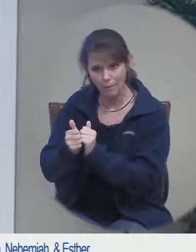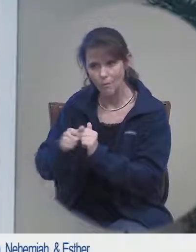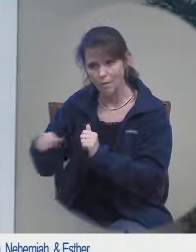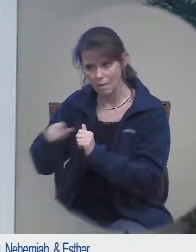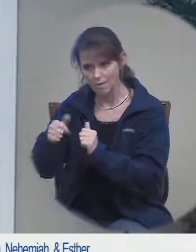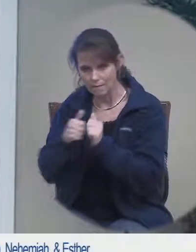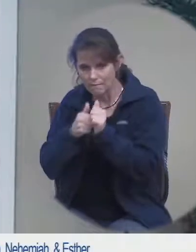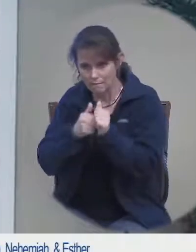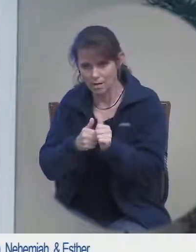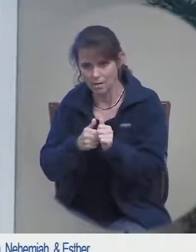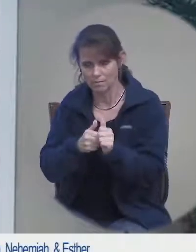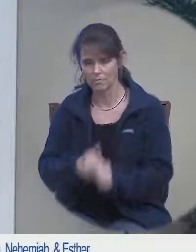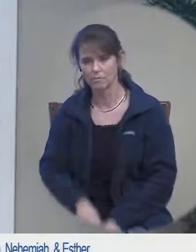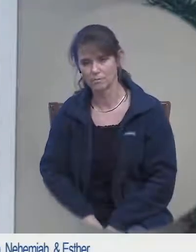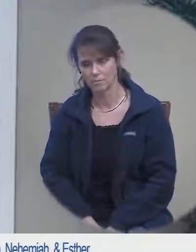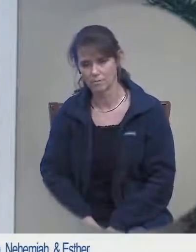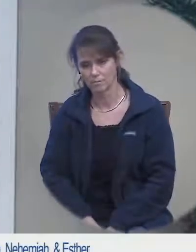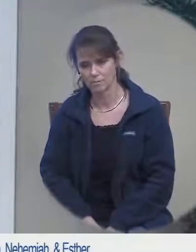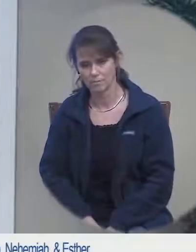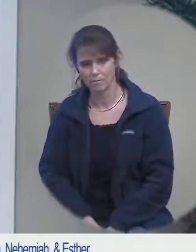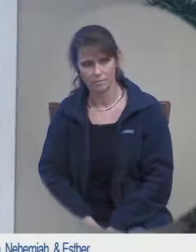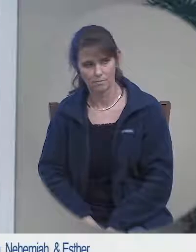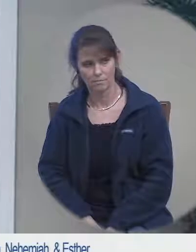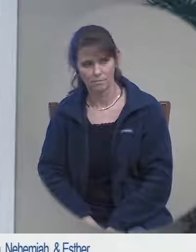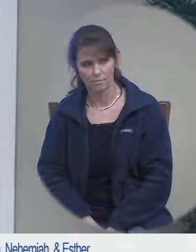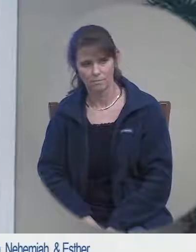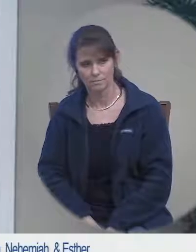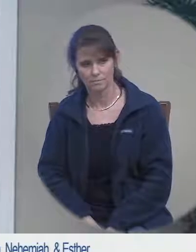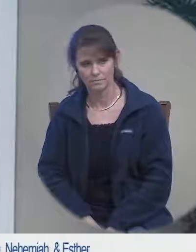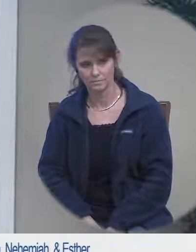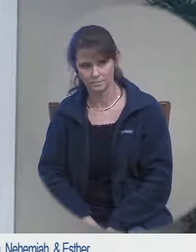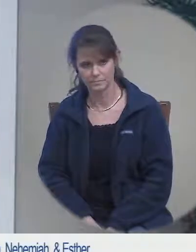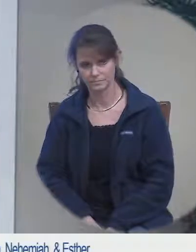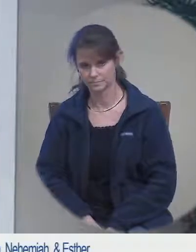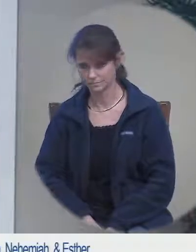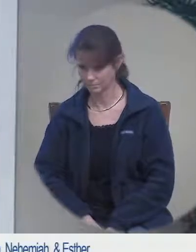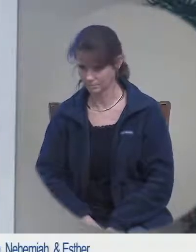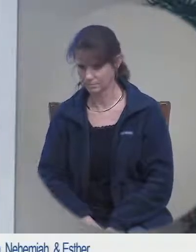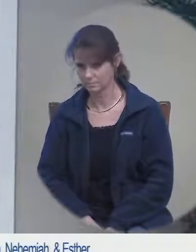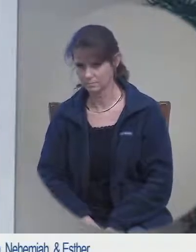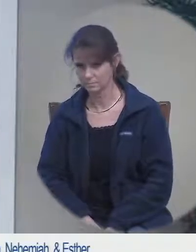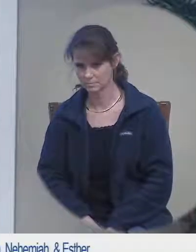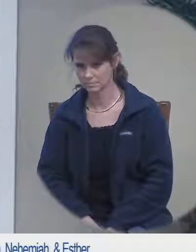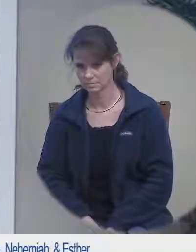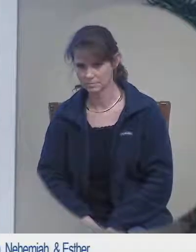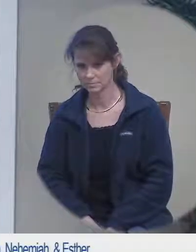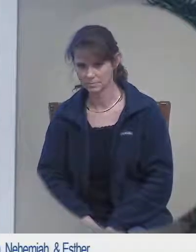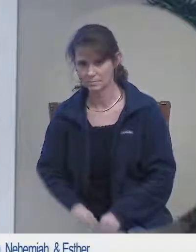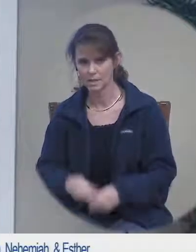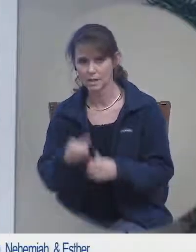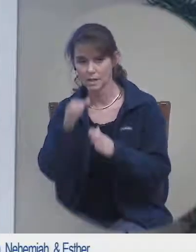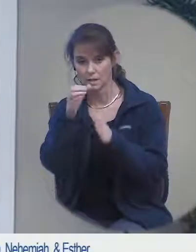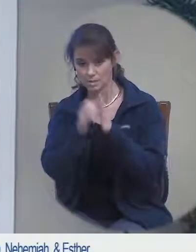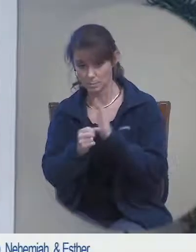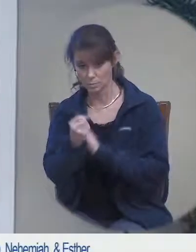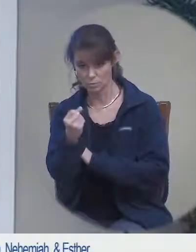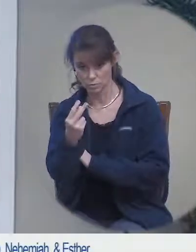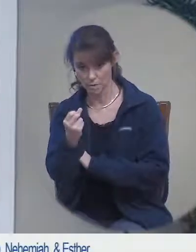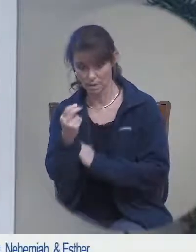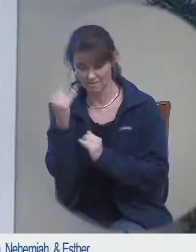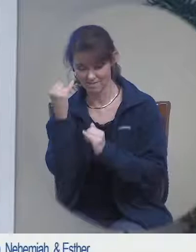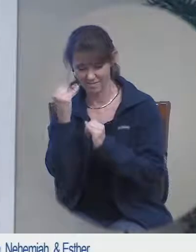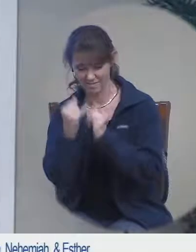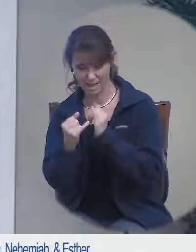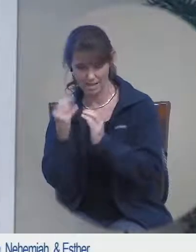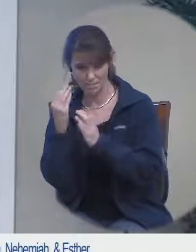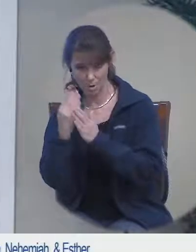leading the sheep. So all great points. So let's look really at the last part of chapter 12, so as we kind of run down through